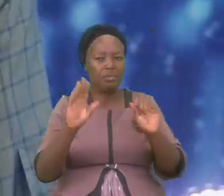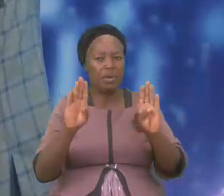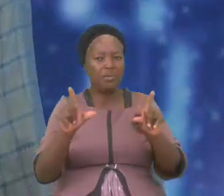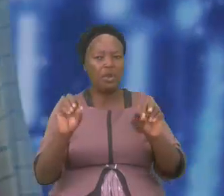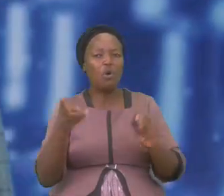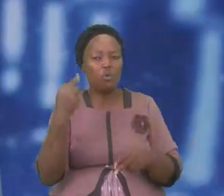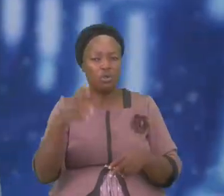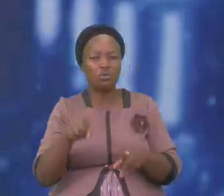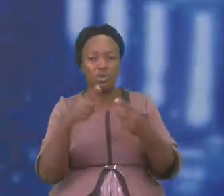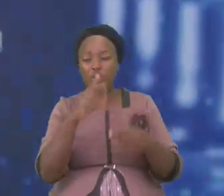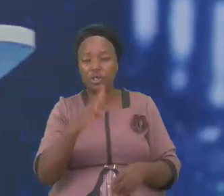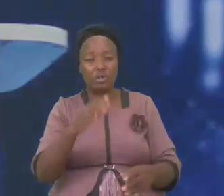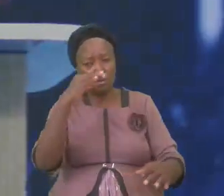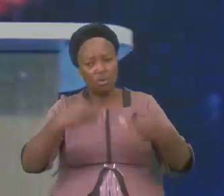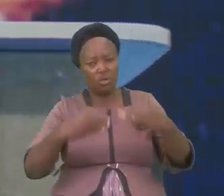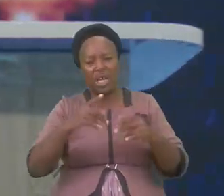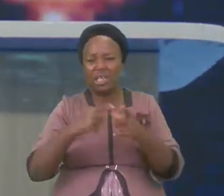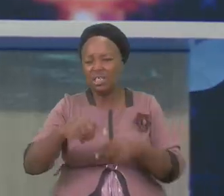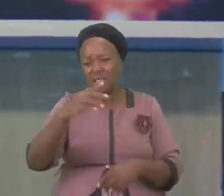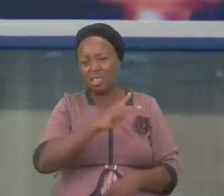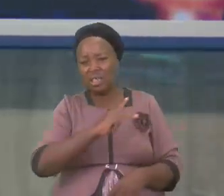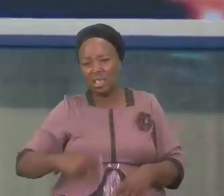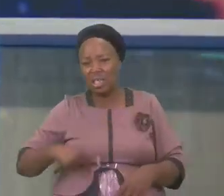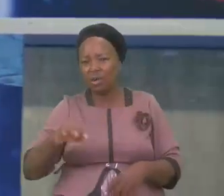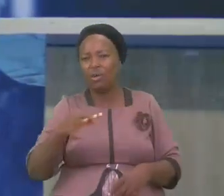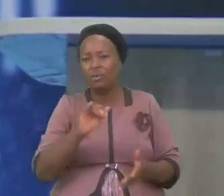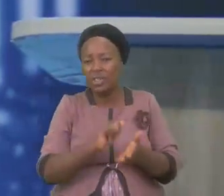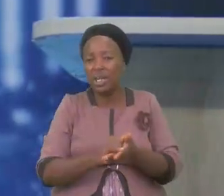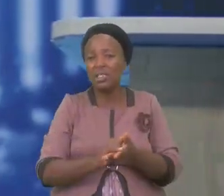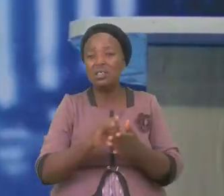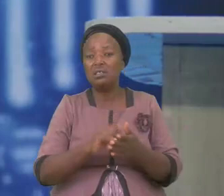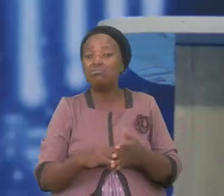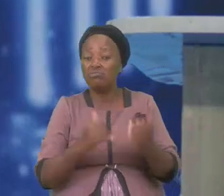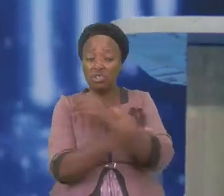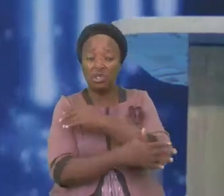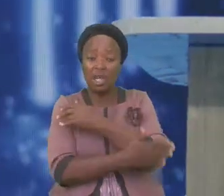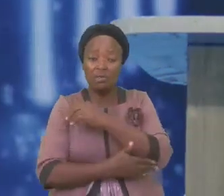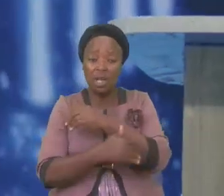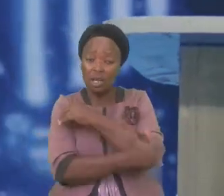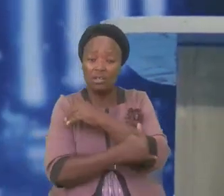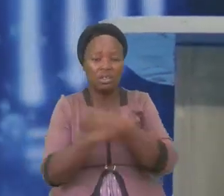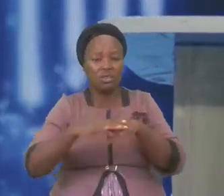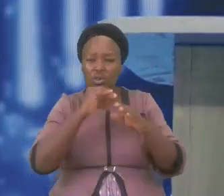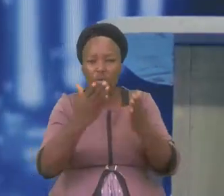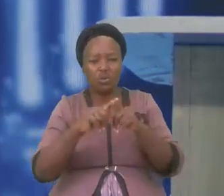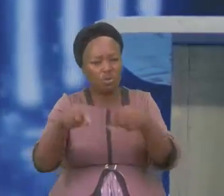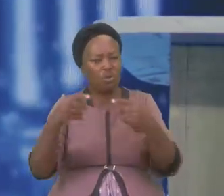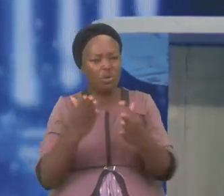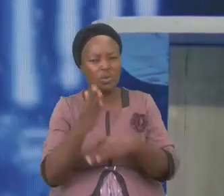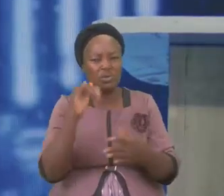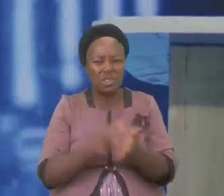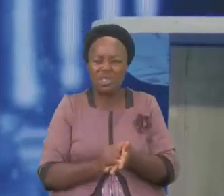that judgment all alone, did not want to go through that torture all alone, did not want to go through